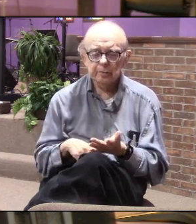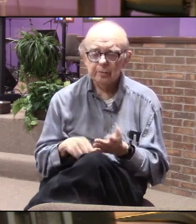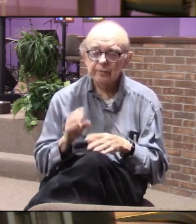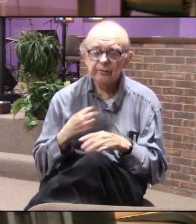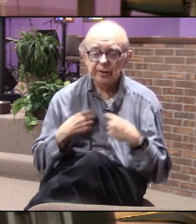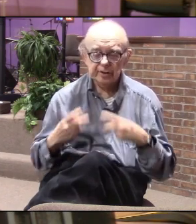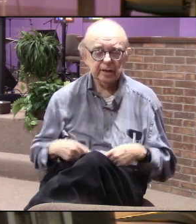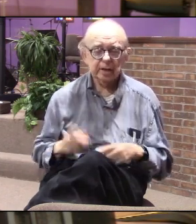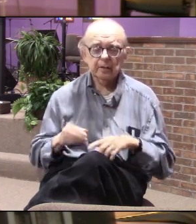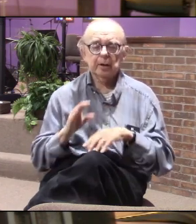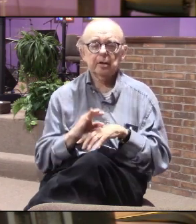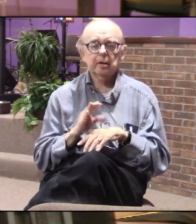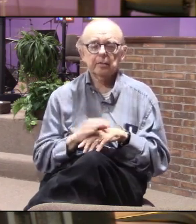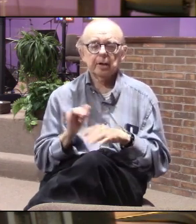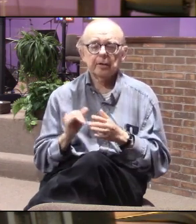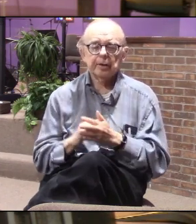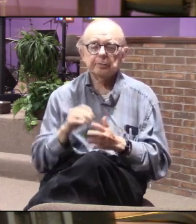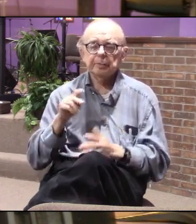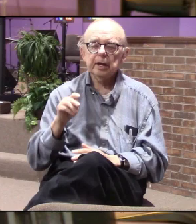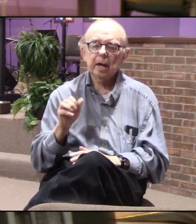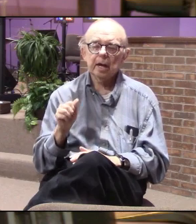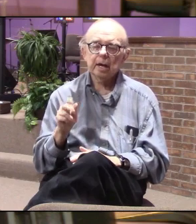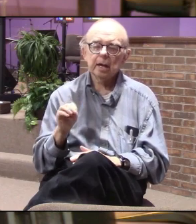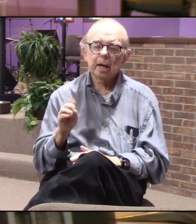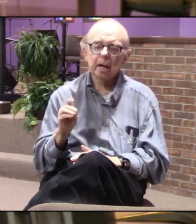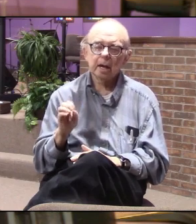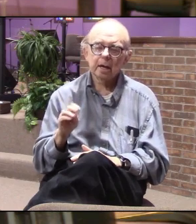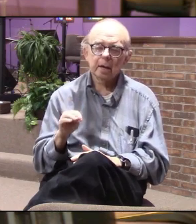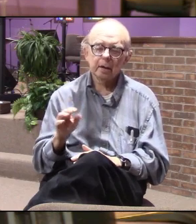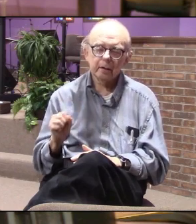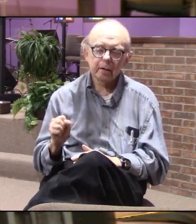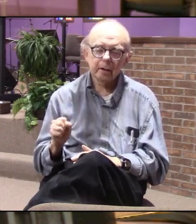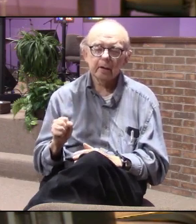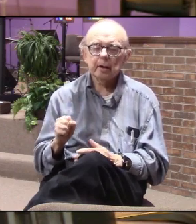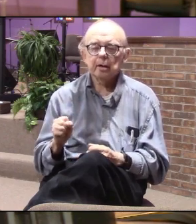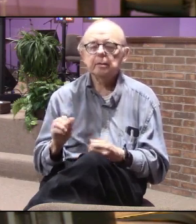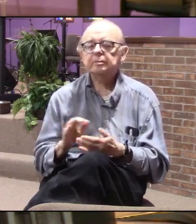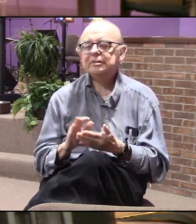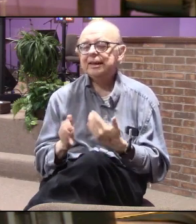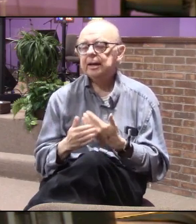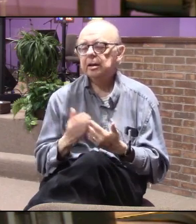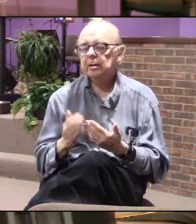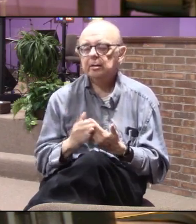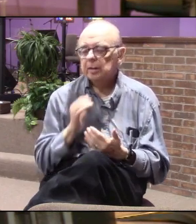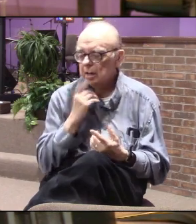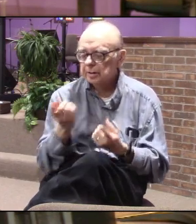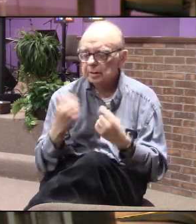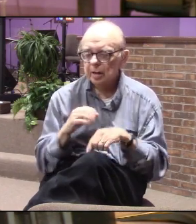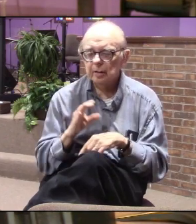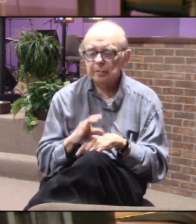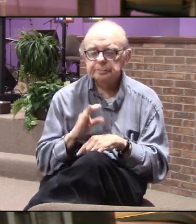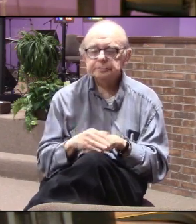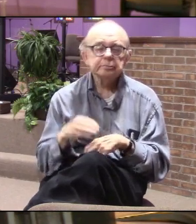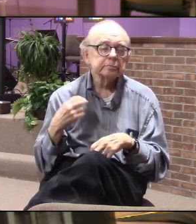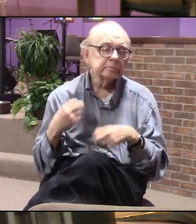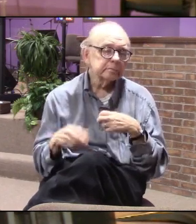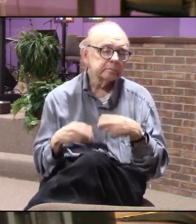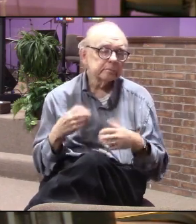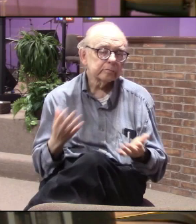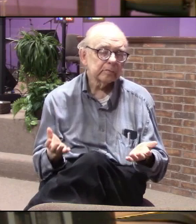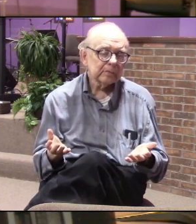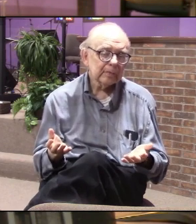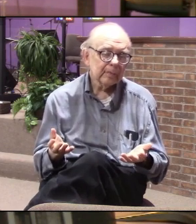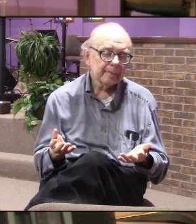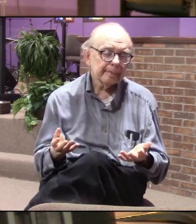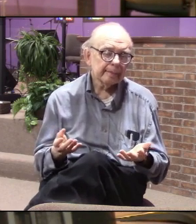physically. But this pandemic has made it too convenient not to come to church. And the problem is,